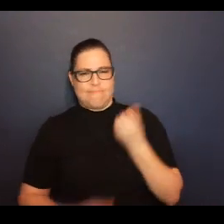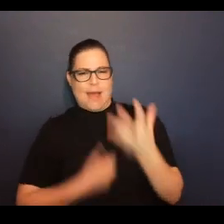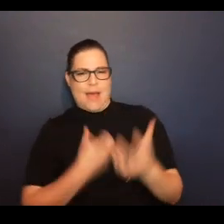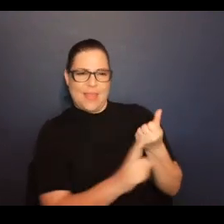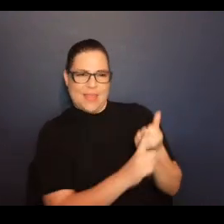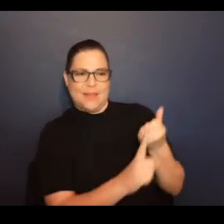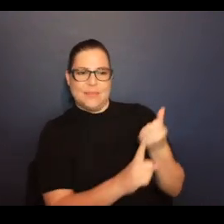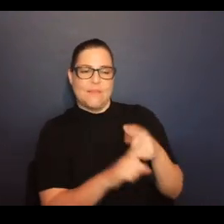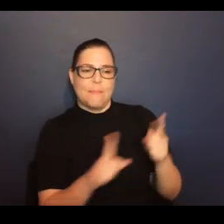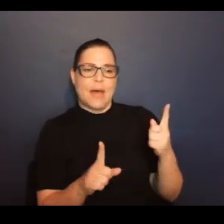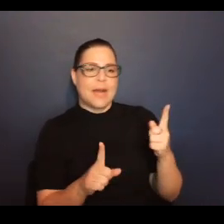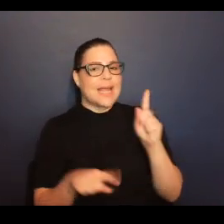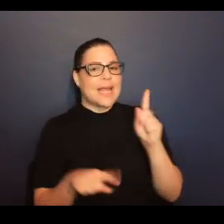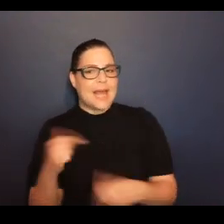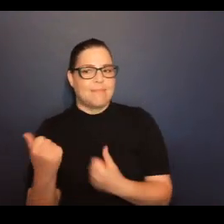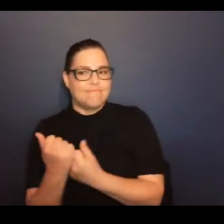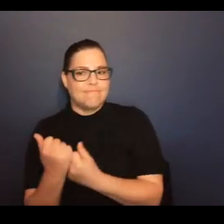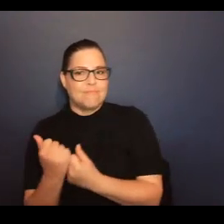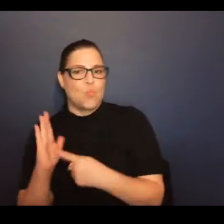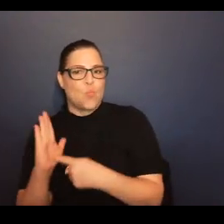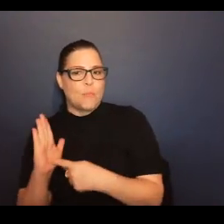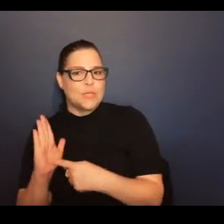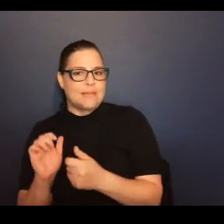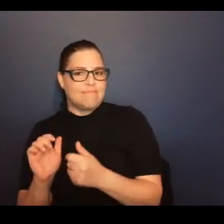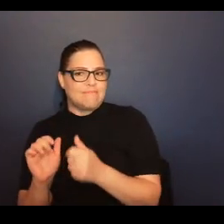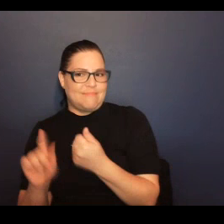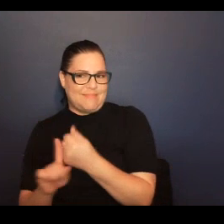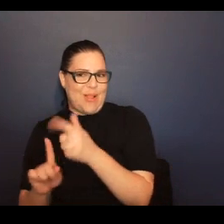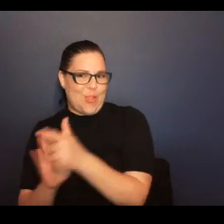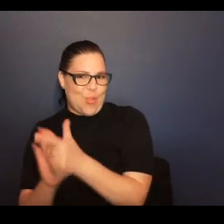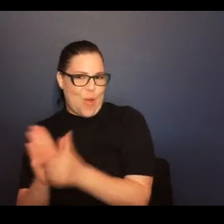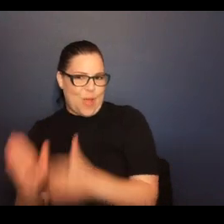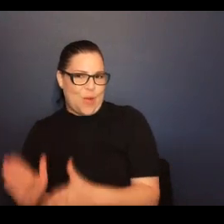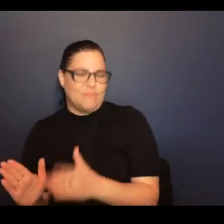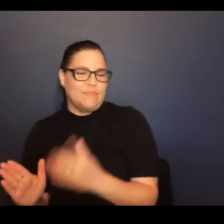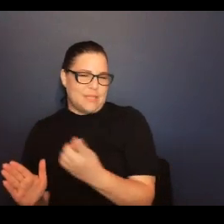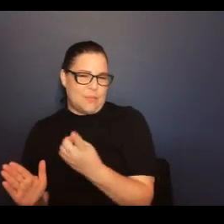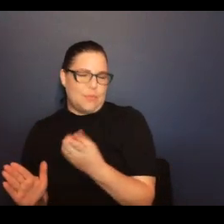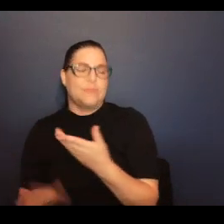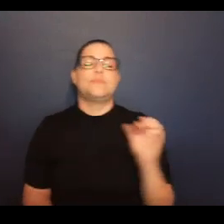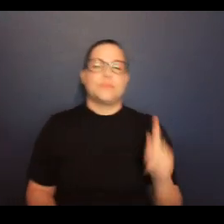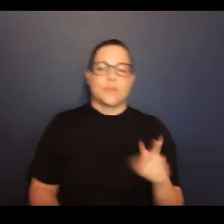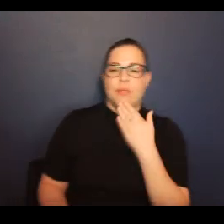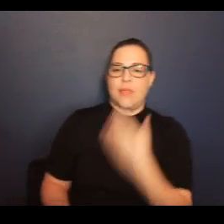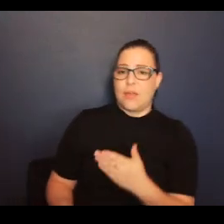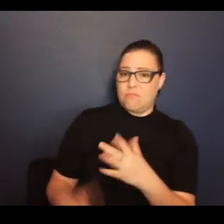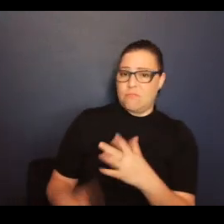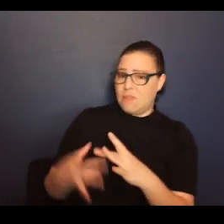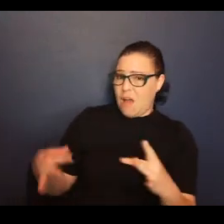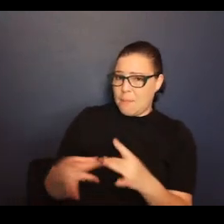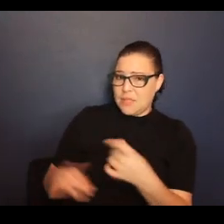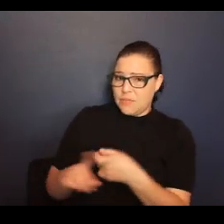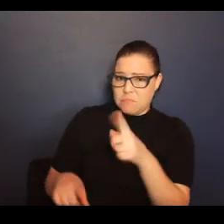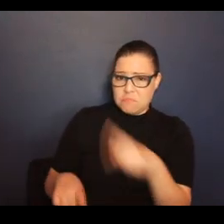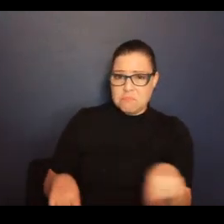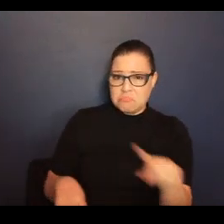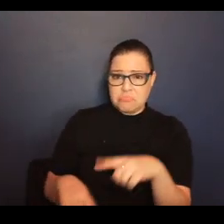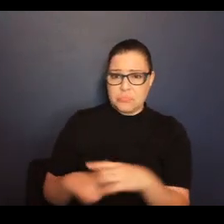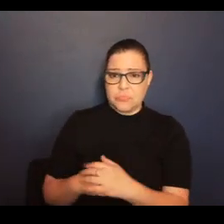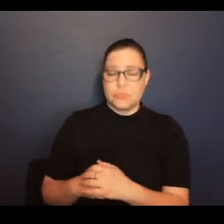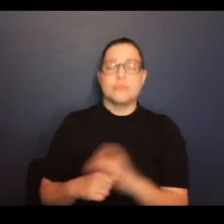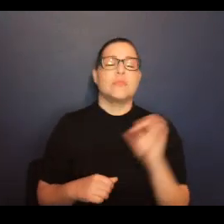simply lobbying on behalf of anyone else that would be prohibited. All right. Thank you, counsel. Any comments from my colleagues on this?